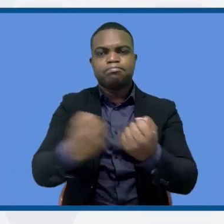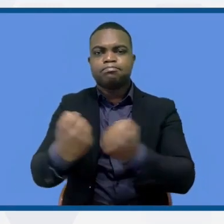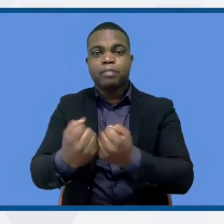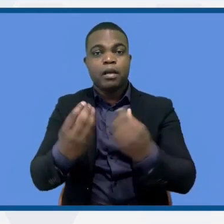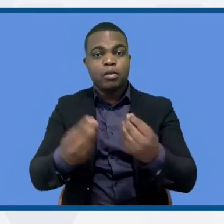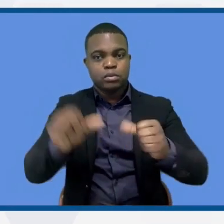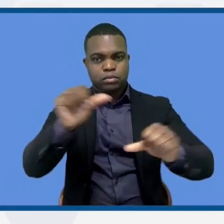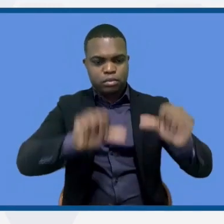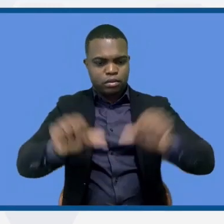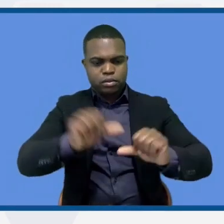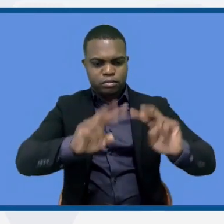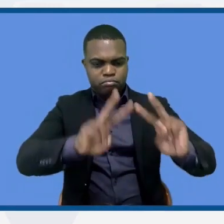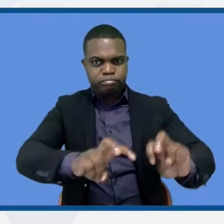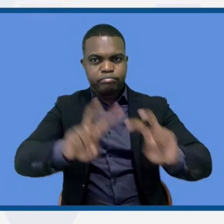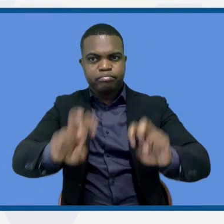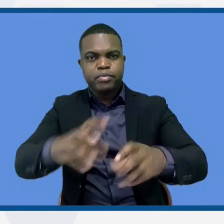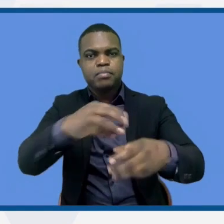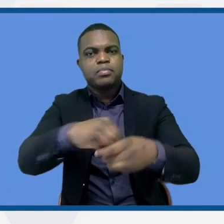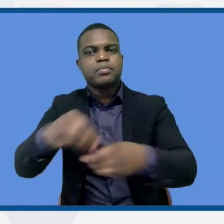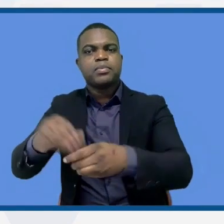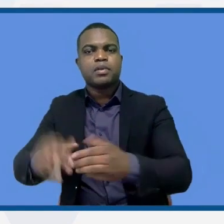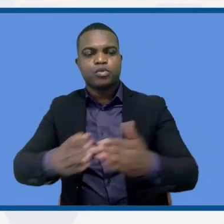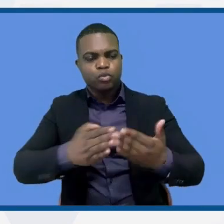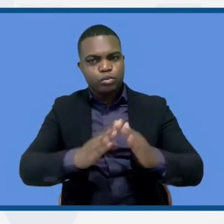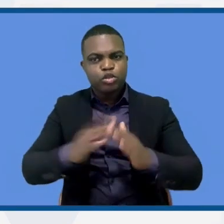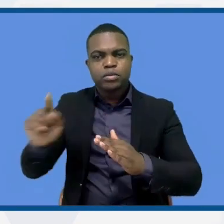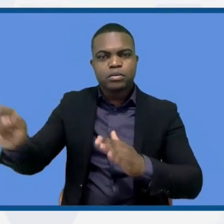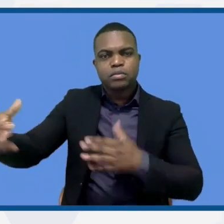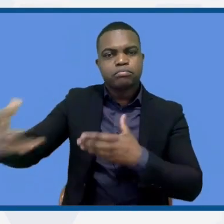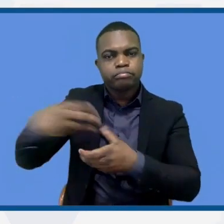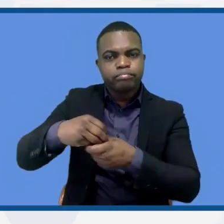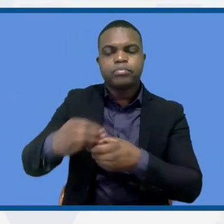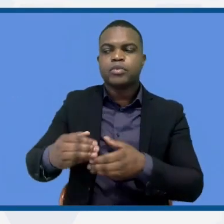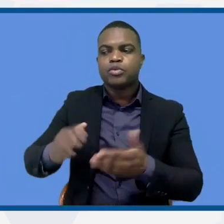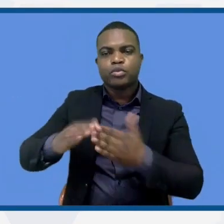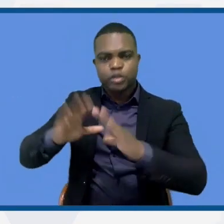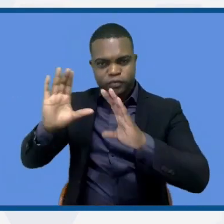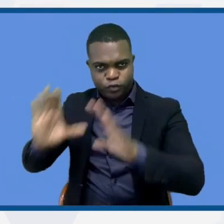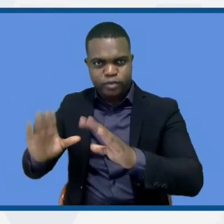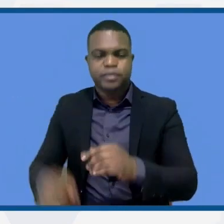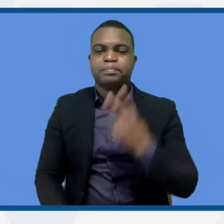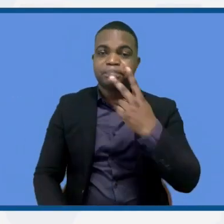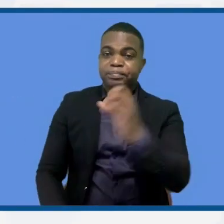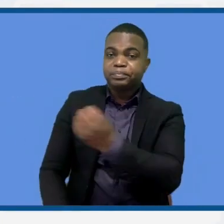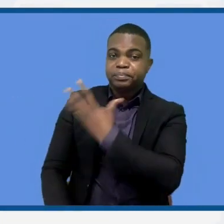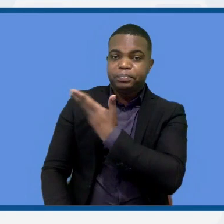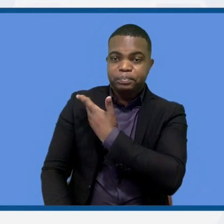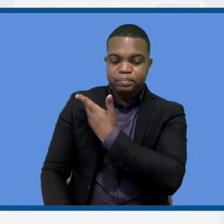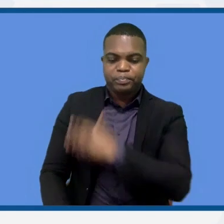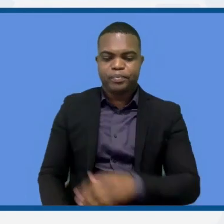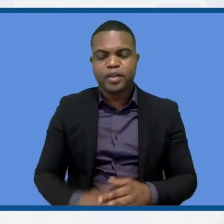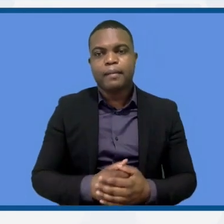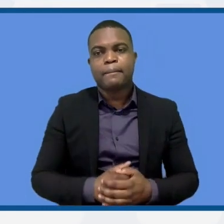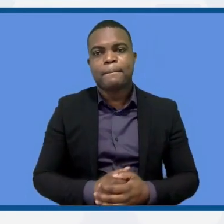The Resilient Islands project is a partnership between the Nature Conservancy, which is the world's largest